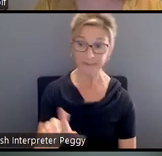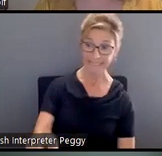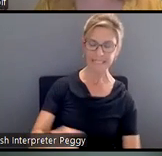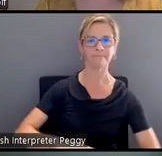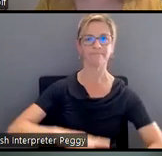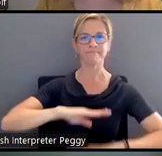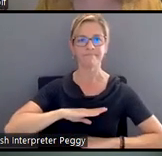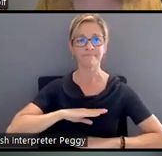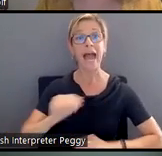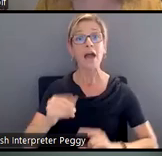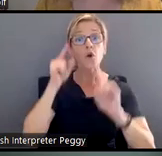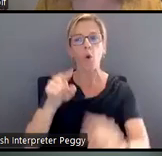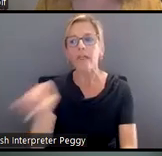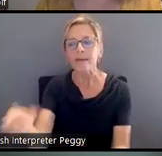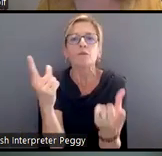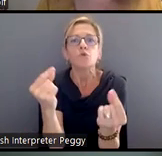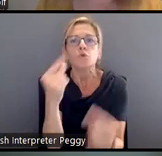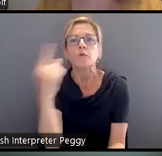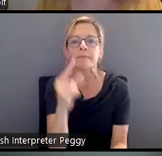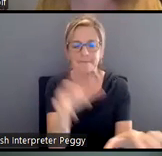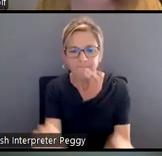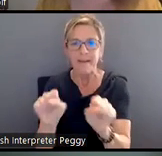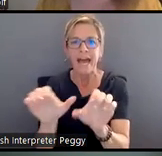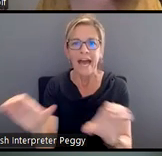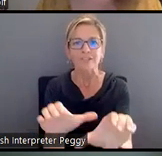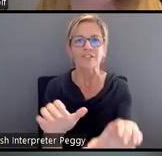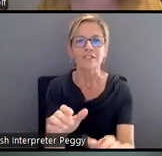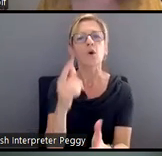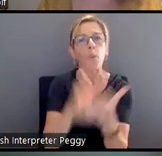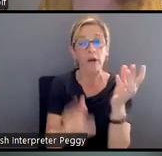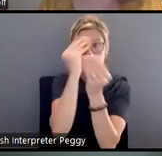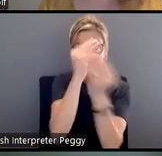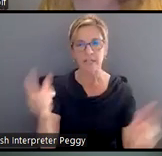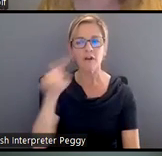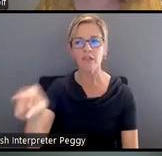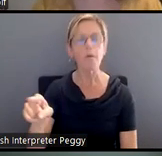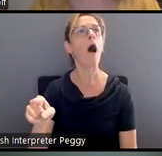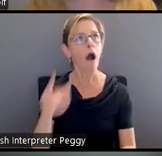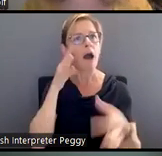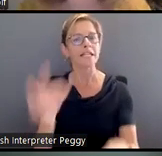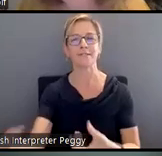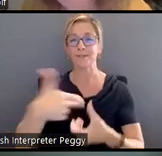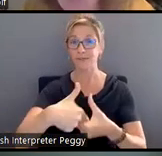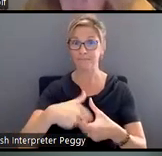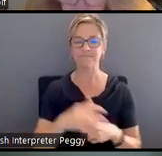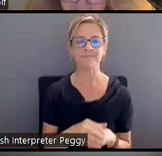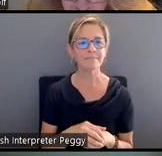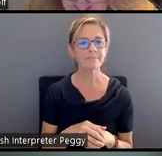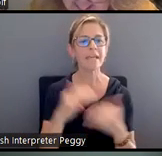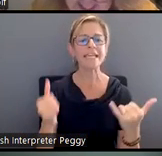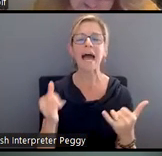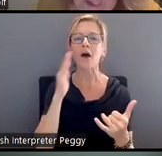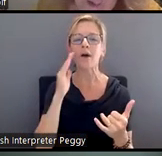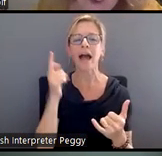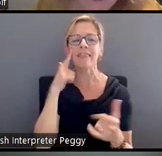them take action. So what do they need to hear in order to do that? Okay, I think Carrie's going to turn a poll on for